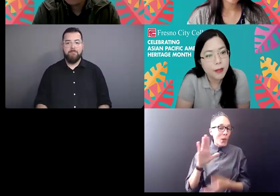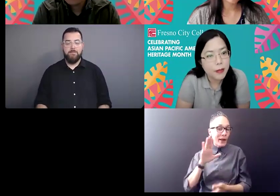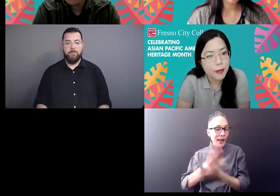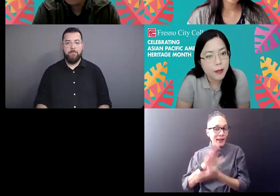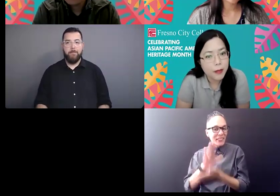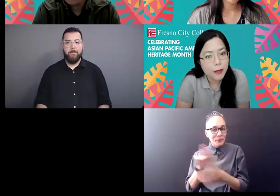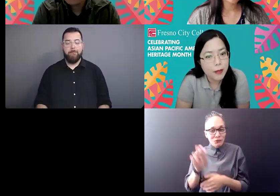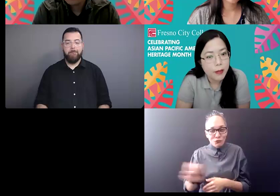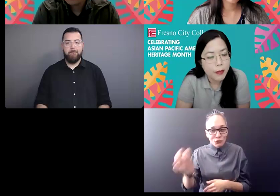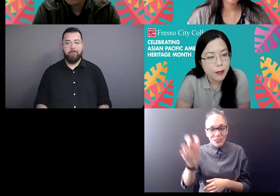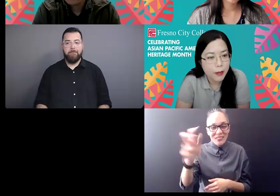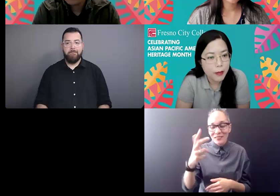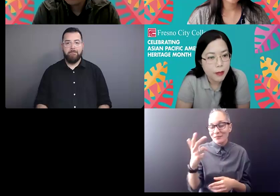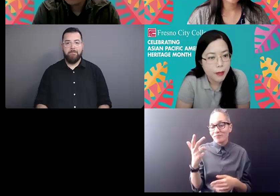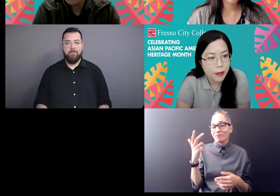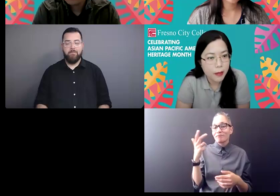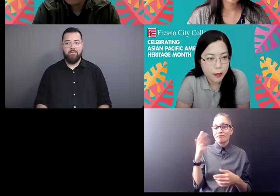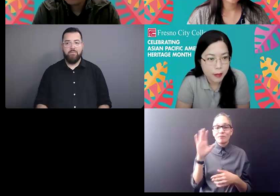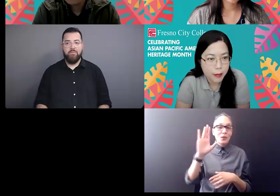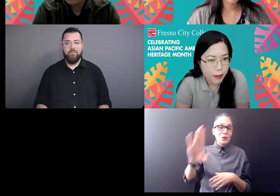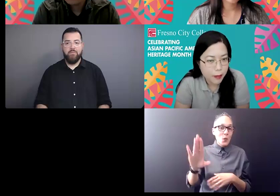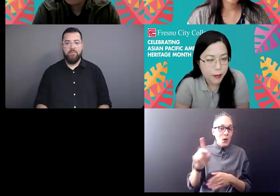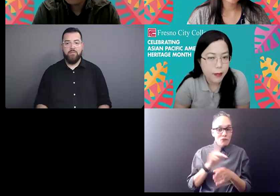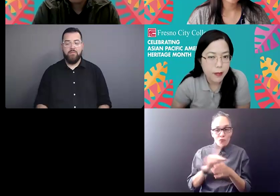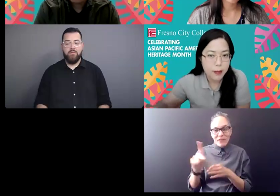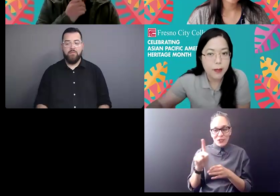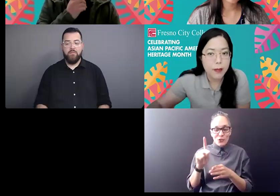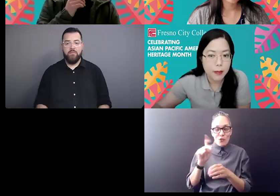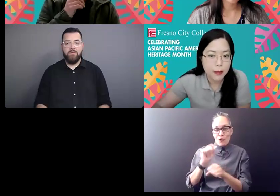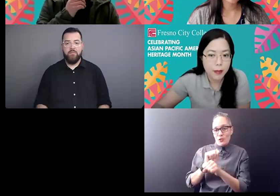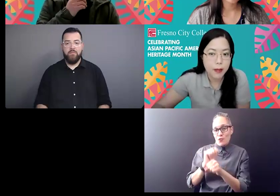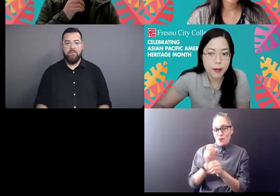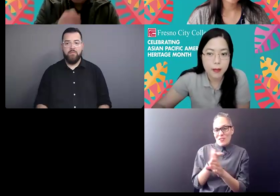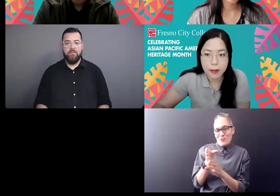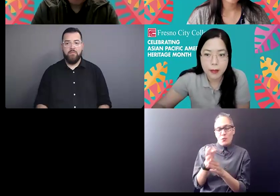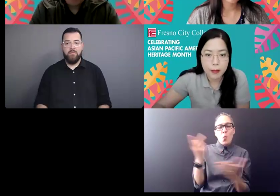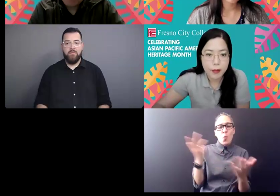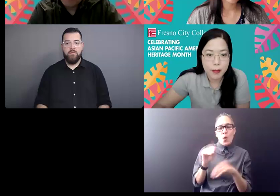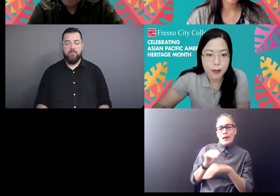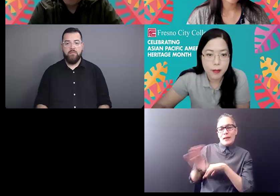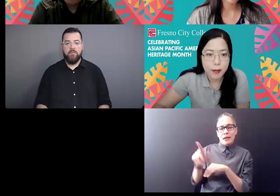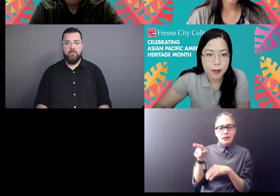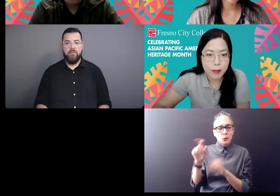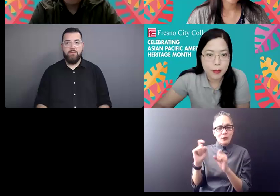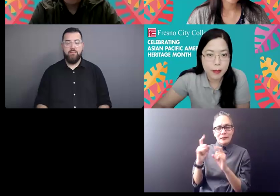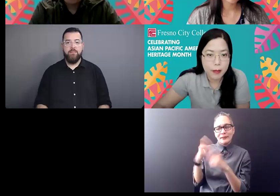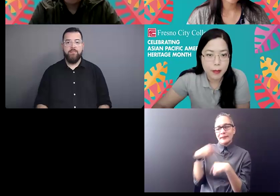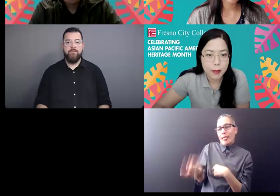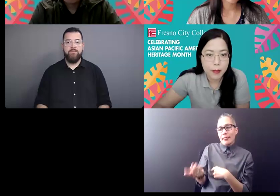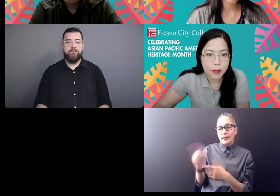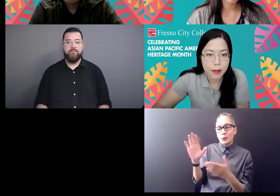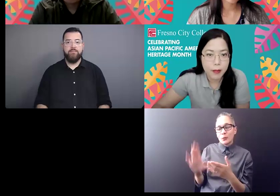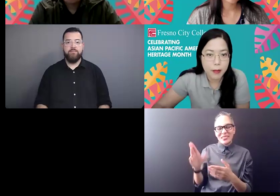and you know, maybe even your professional careers, what advice would you give students who are still trying to figure